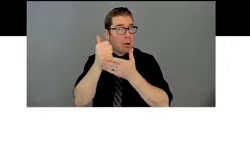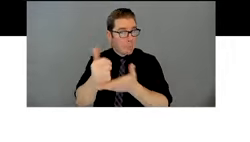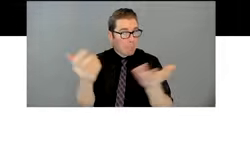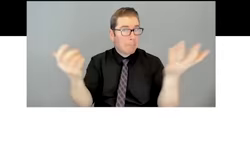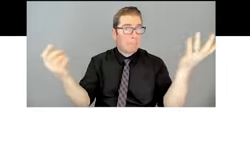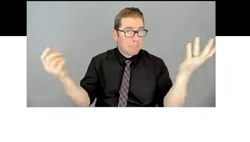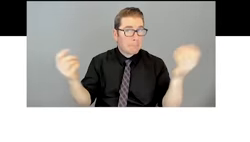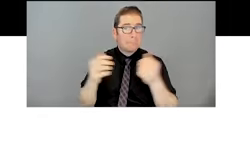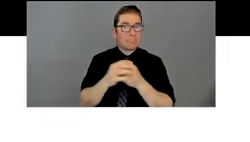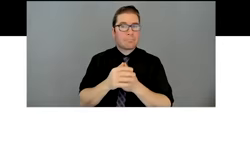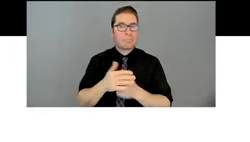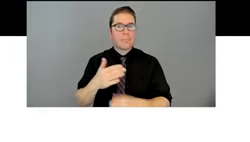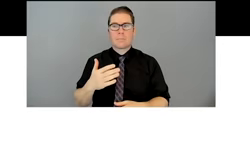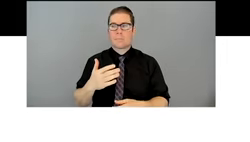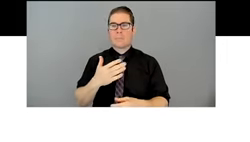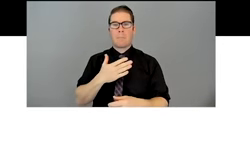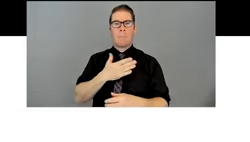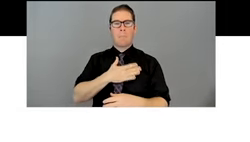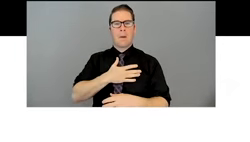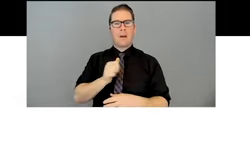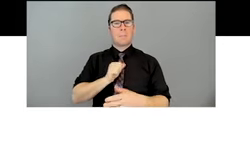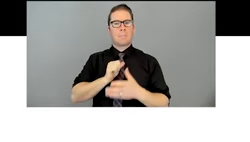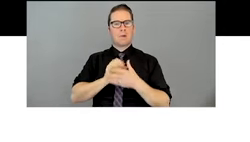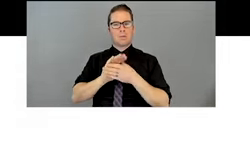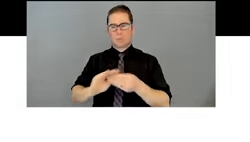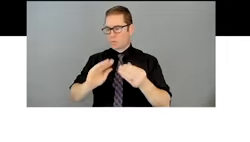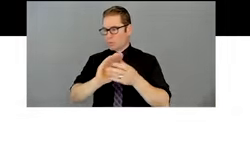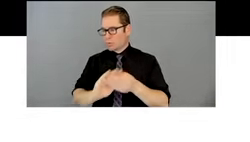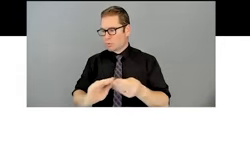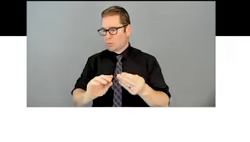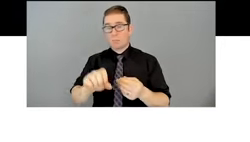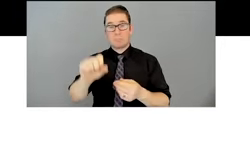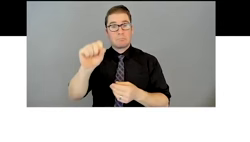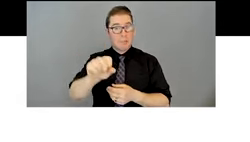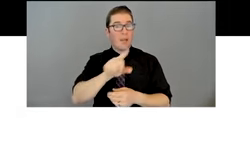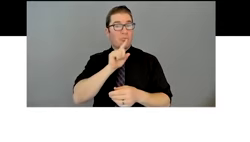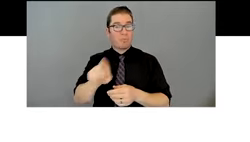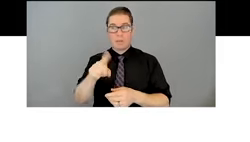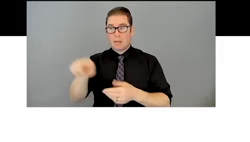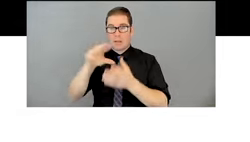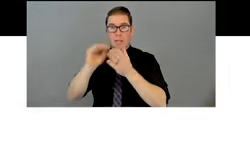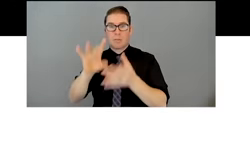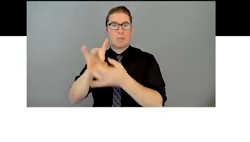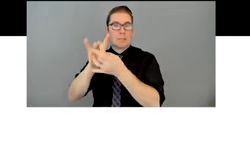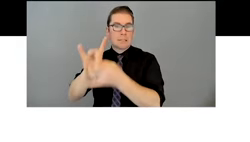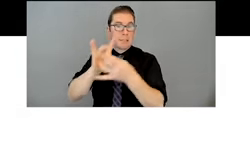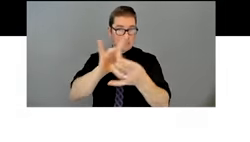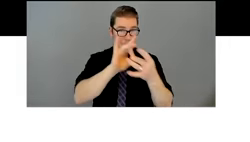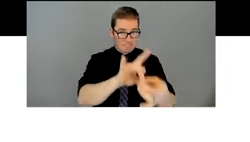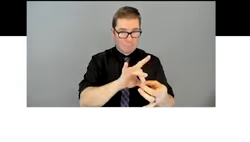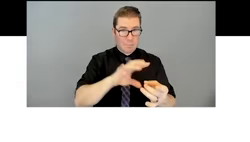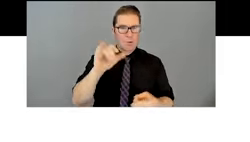Sharing my personal story. Yes, really connecting to students. And it's interesting what they connect